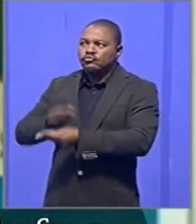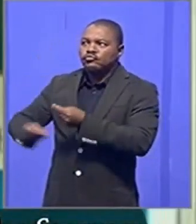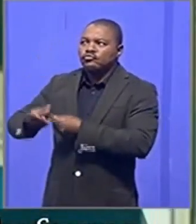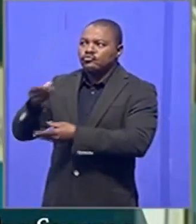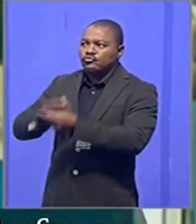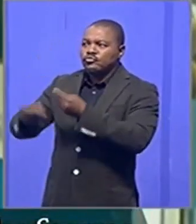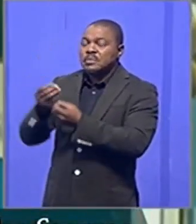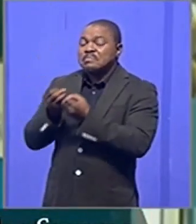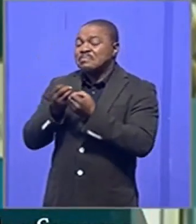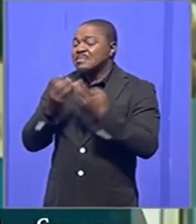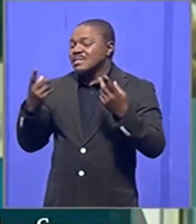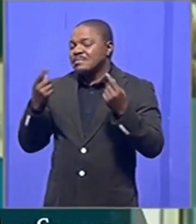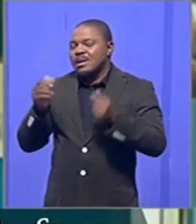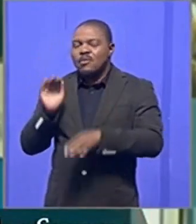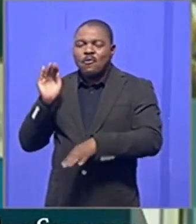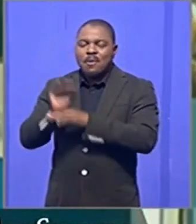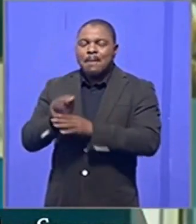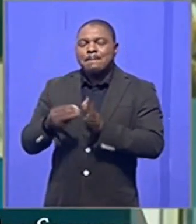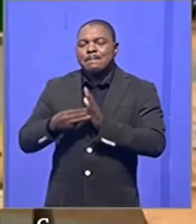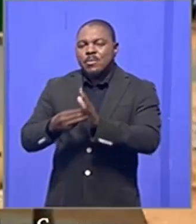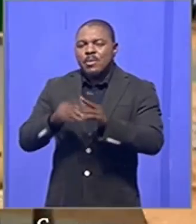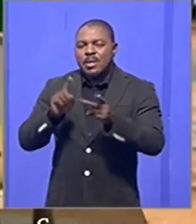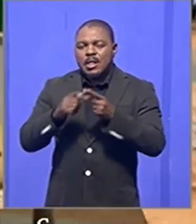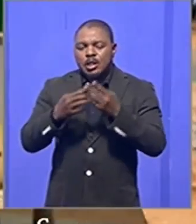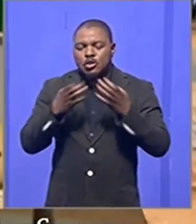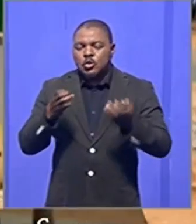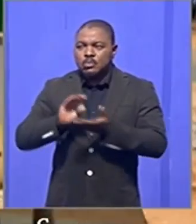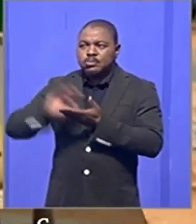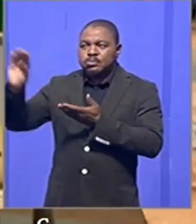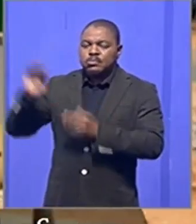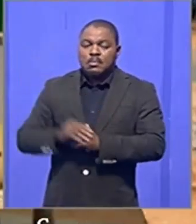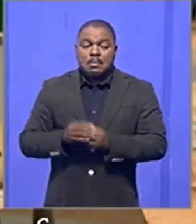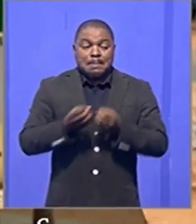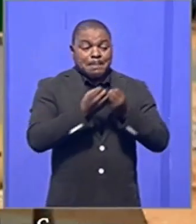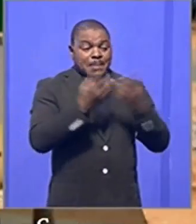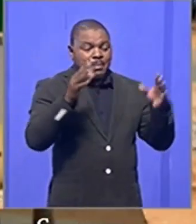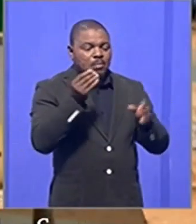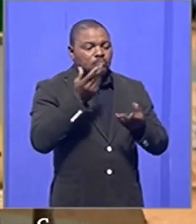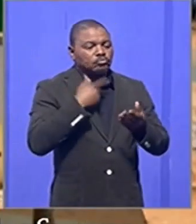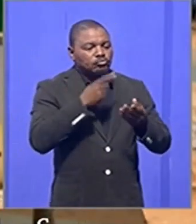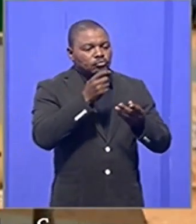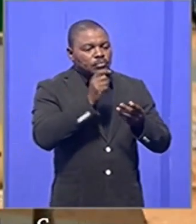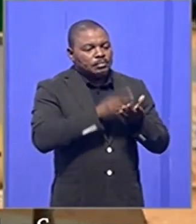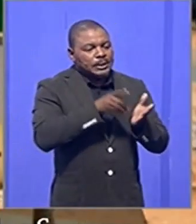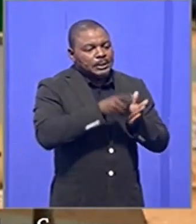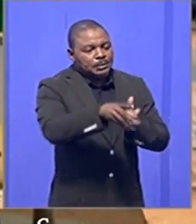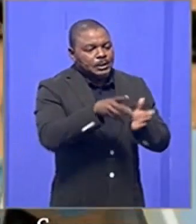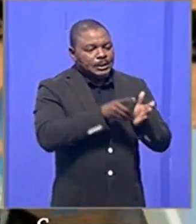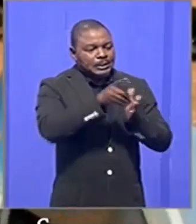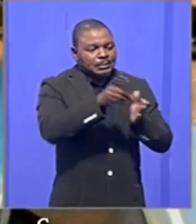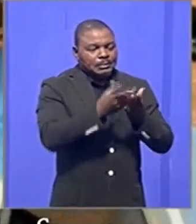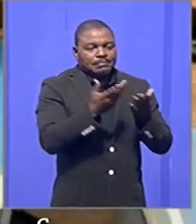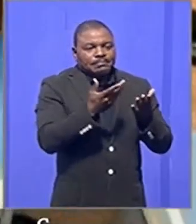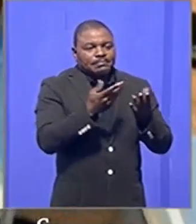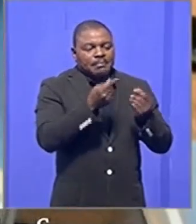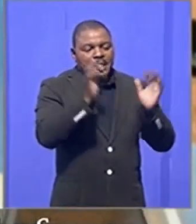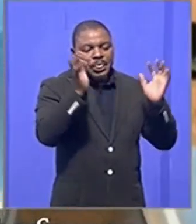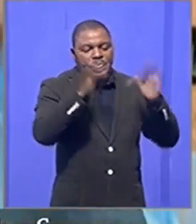tše dimilione le dithoto. Batho ba diketekete ba lobile tšhelete yeo ba e beeleditšego moo bophelo ka